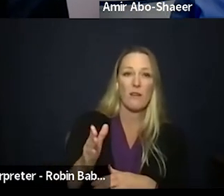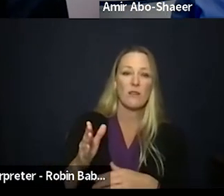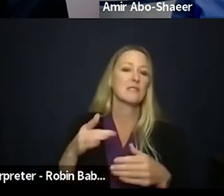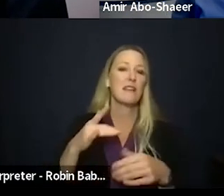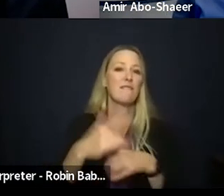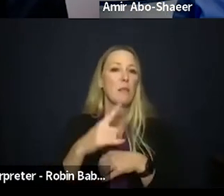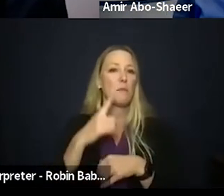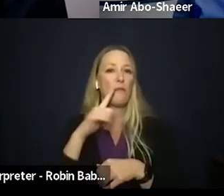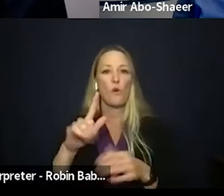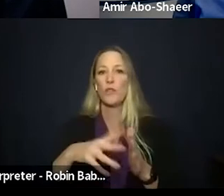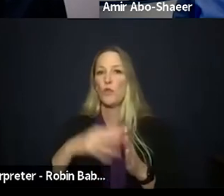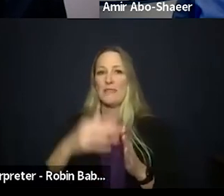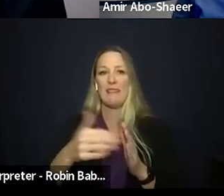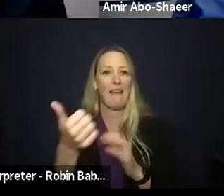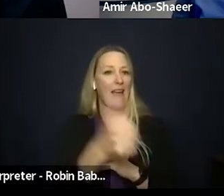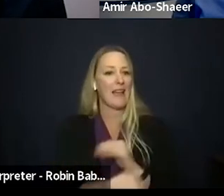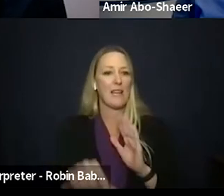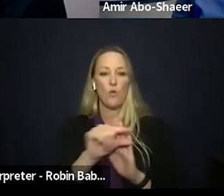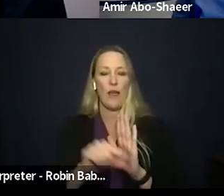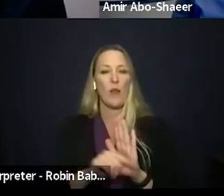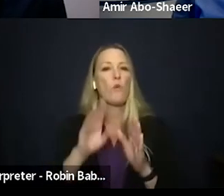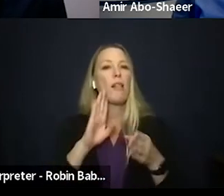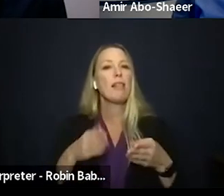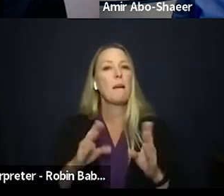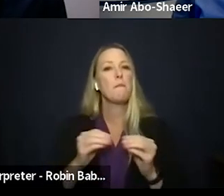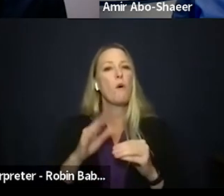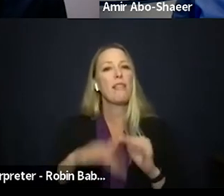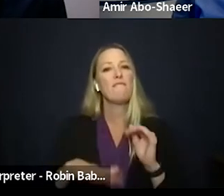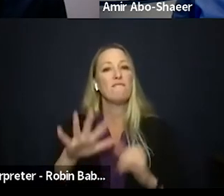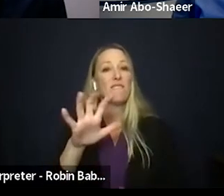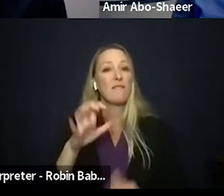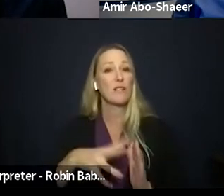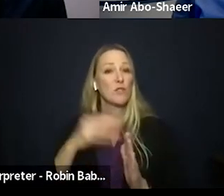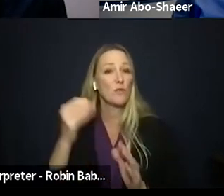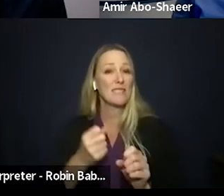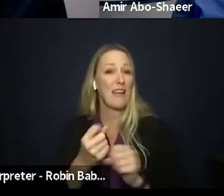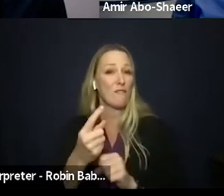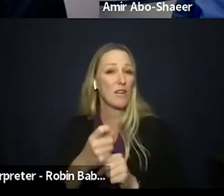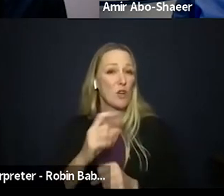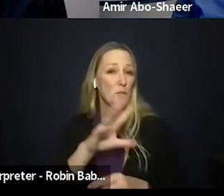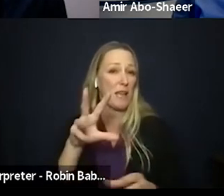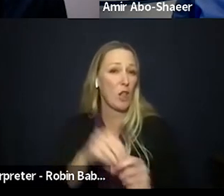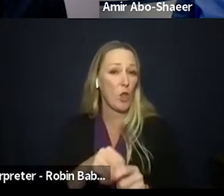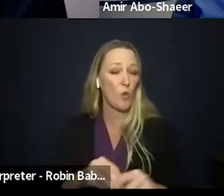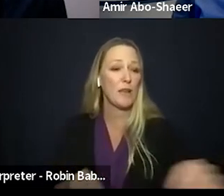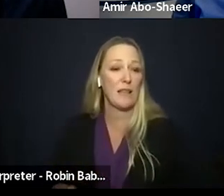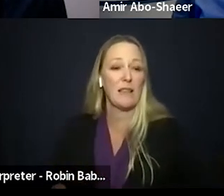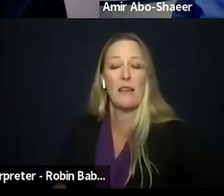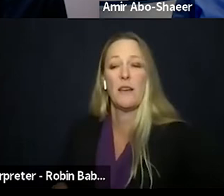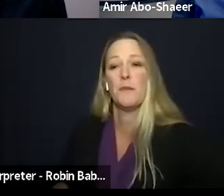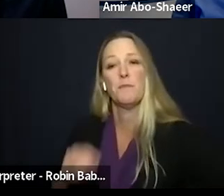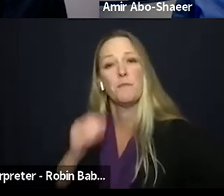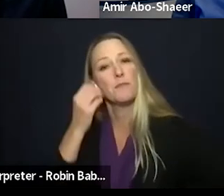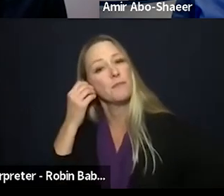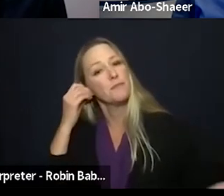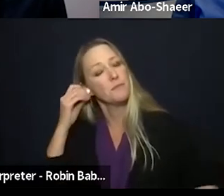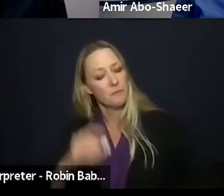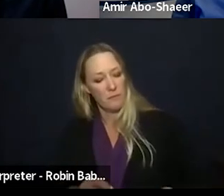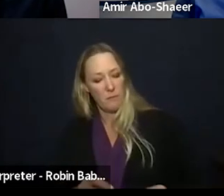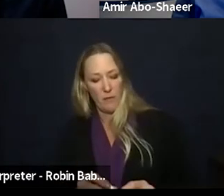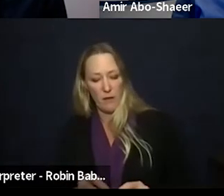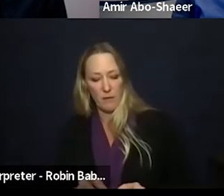grades and this new building will allow more than 500 students per year to be a part of a hands-on learning experience in there in that